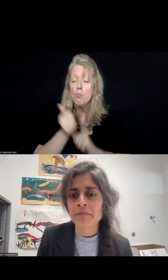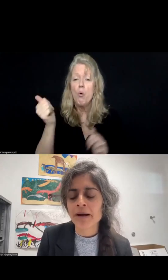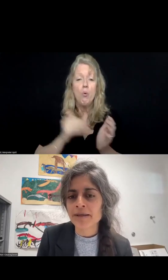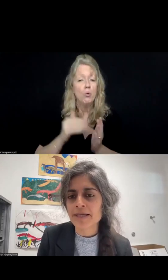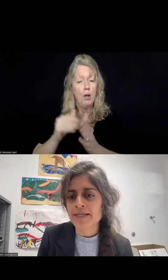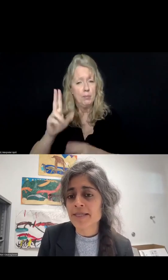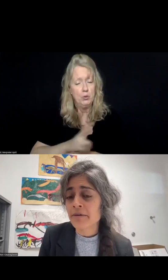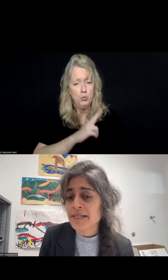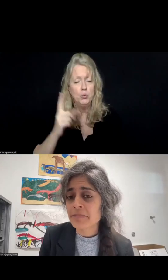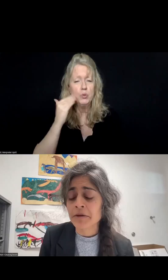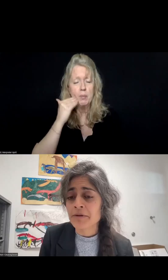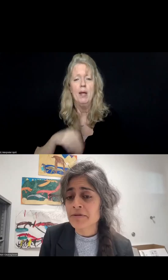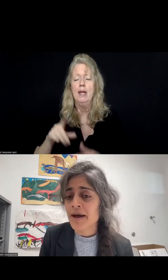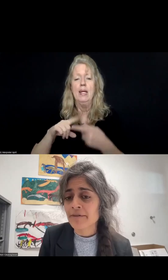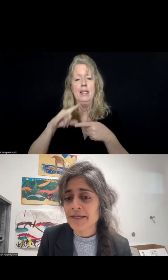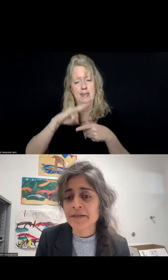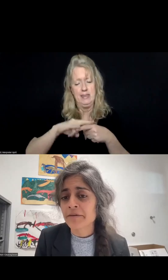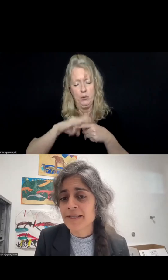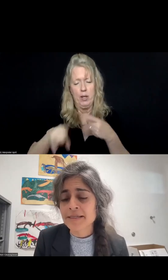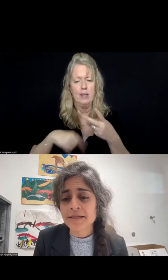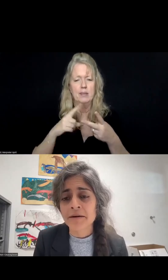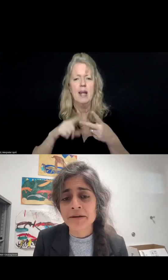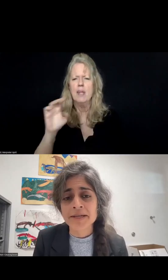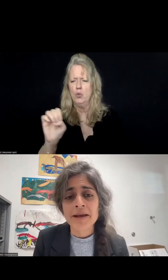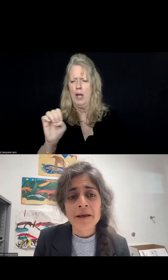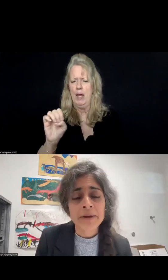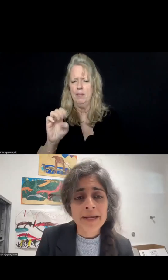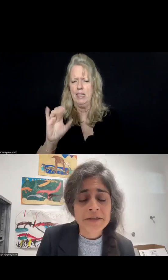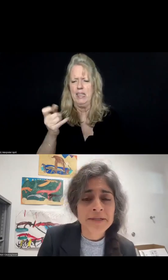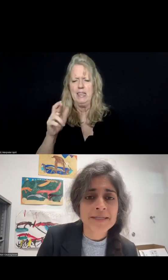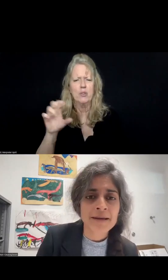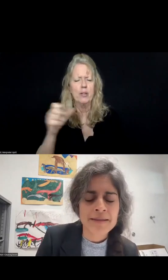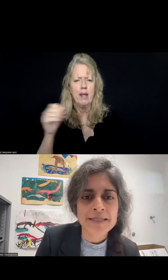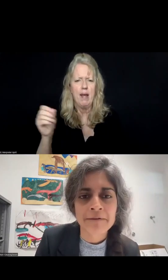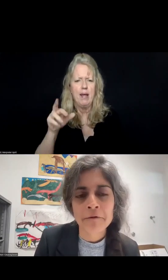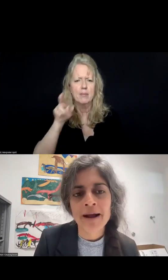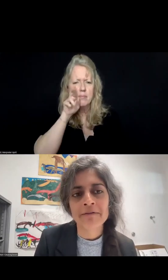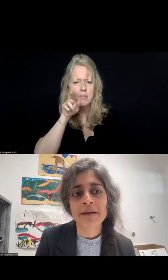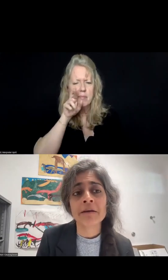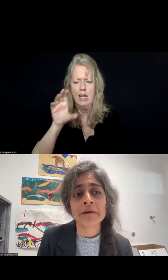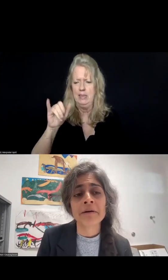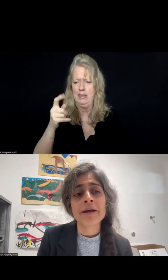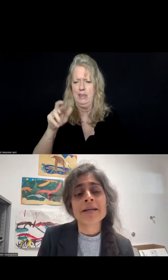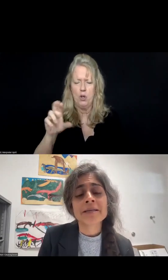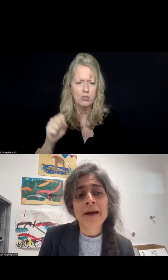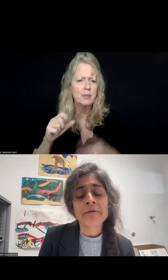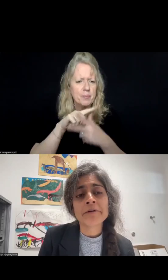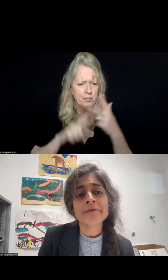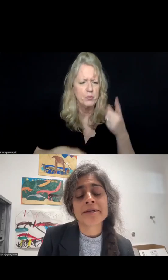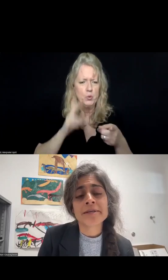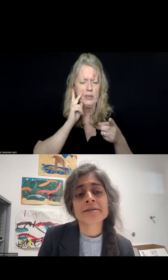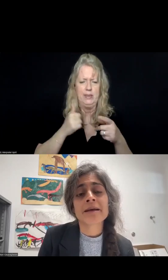used tobacco product is cigarettes, but you also have e-cigarettes and cigars. But as you can see in this infographic here,